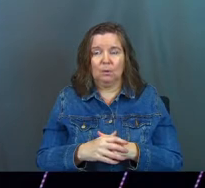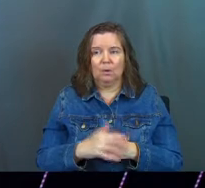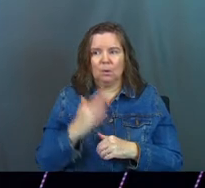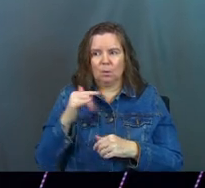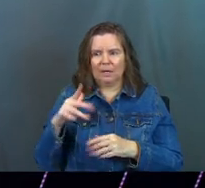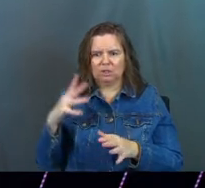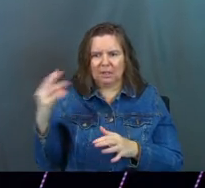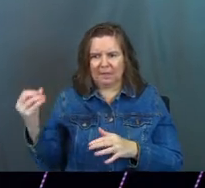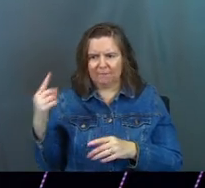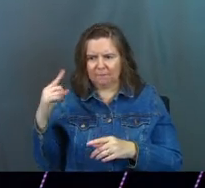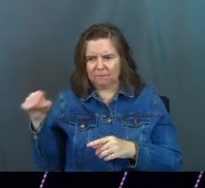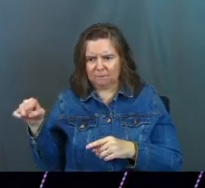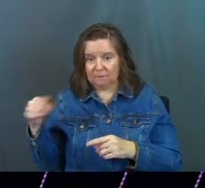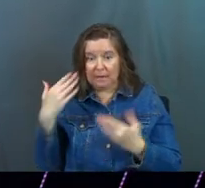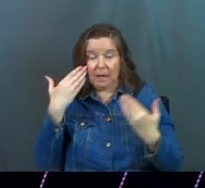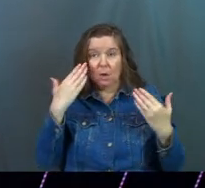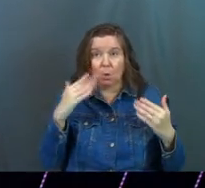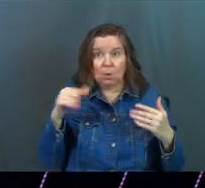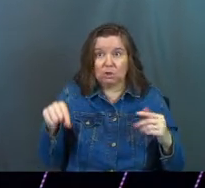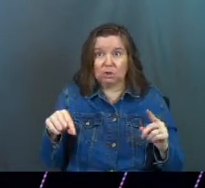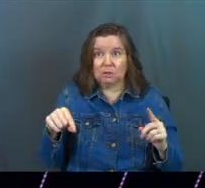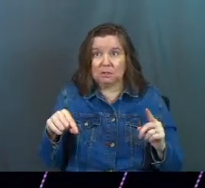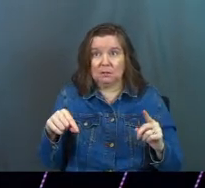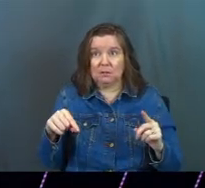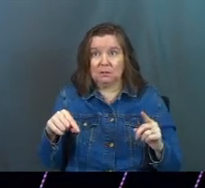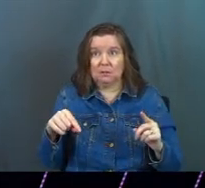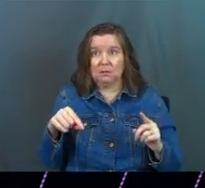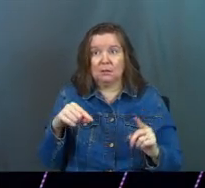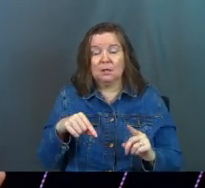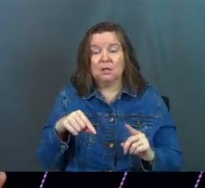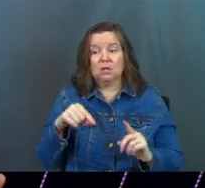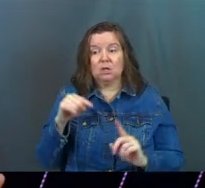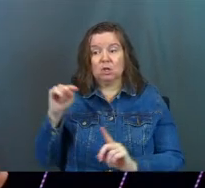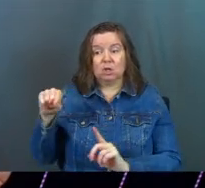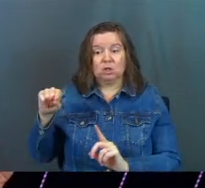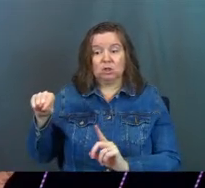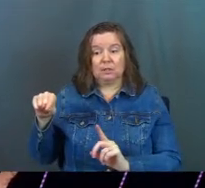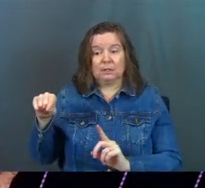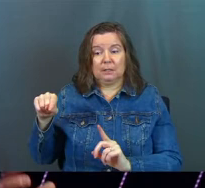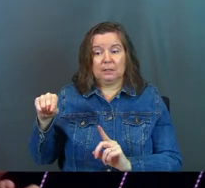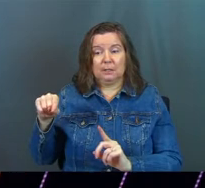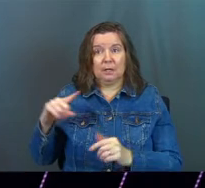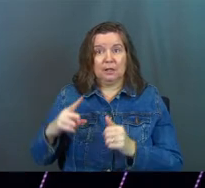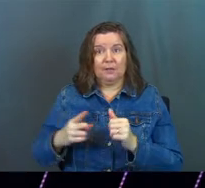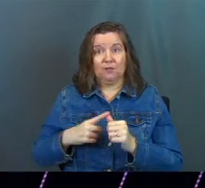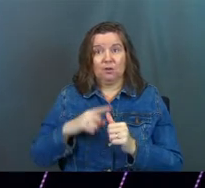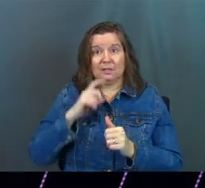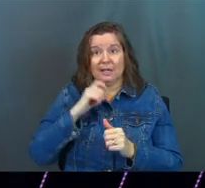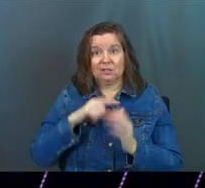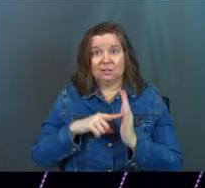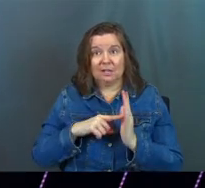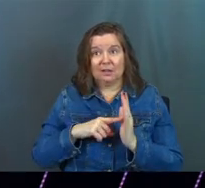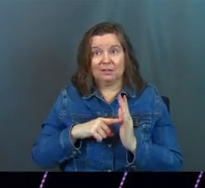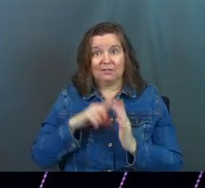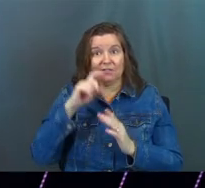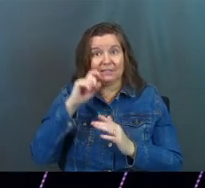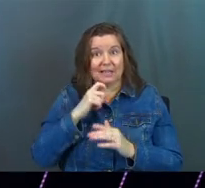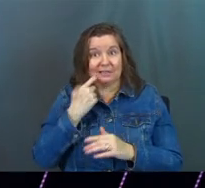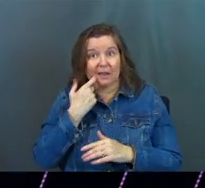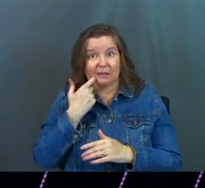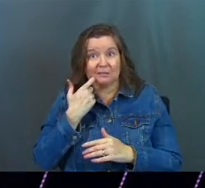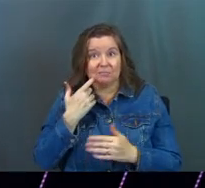It's like, why did she leave? I don't know. Is she the first ancient example of a sex